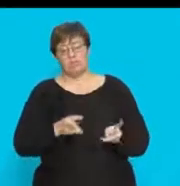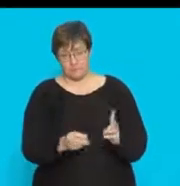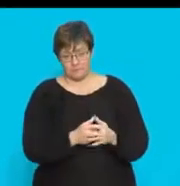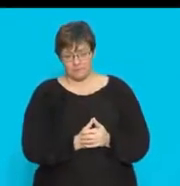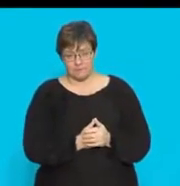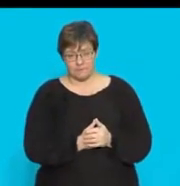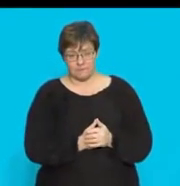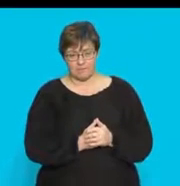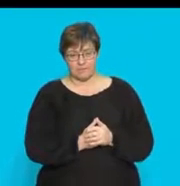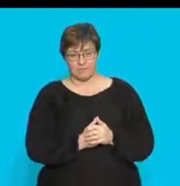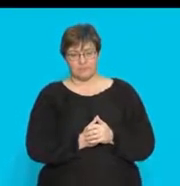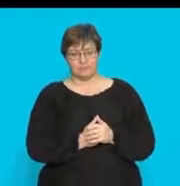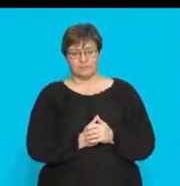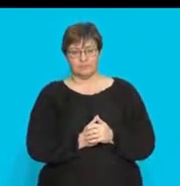method.